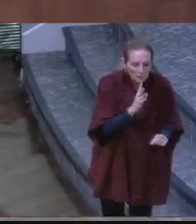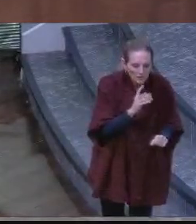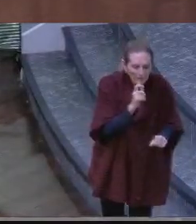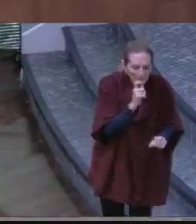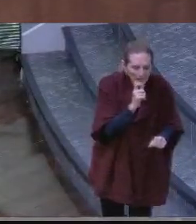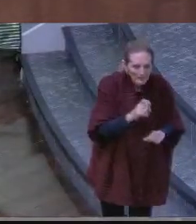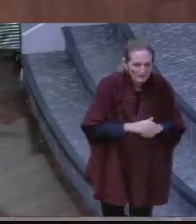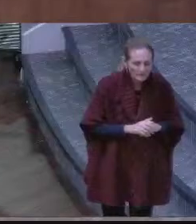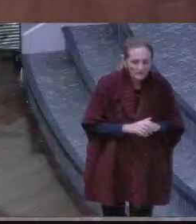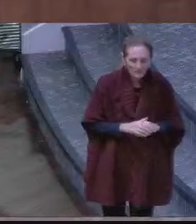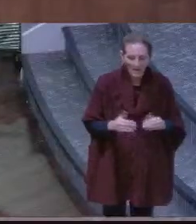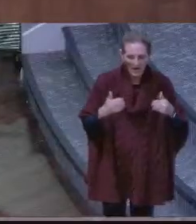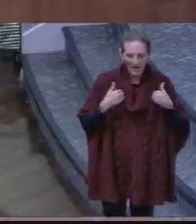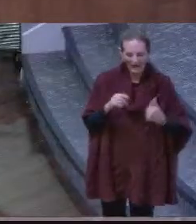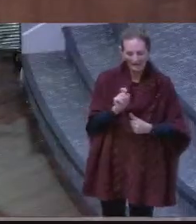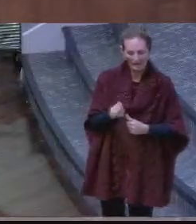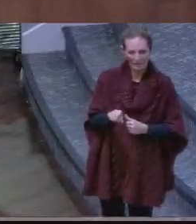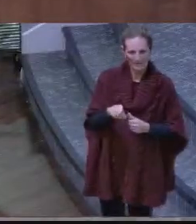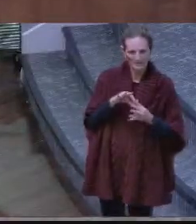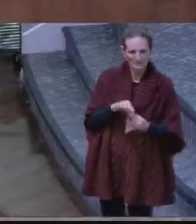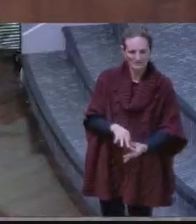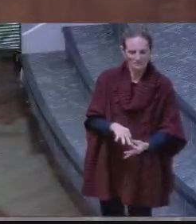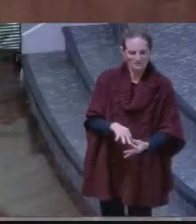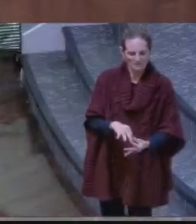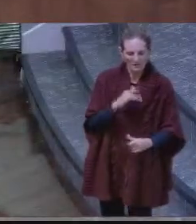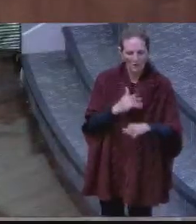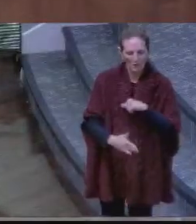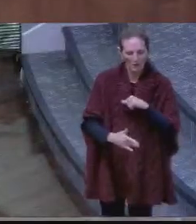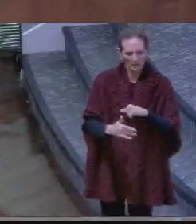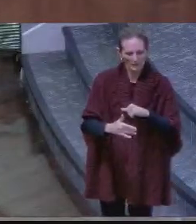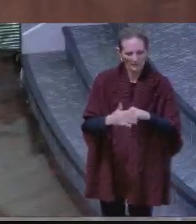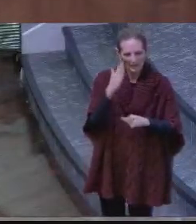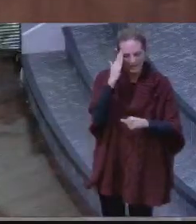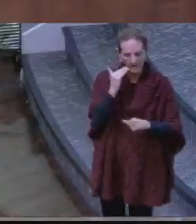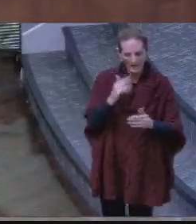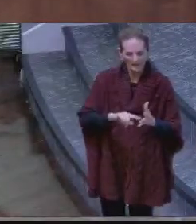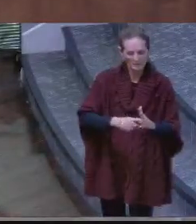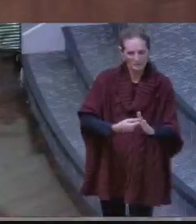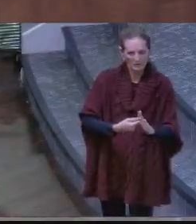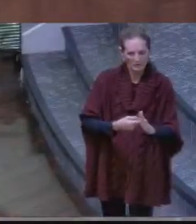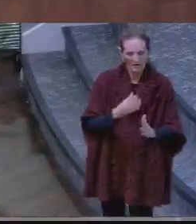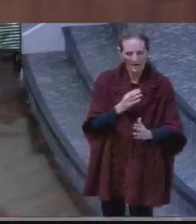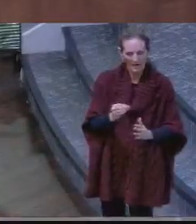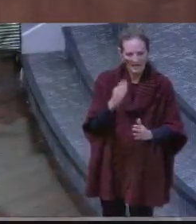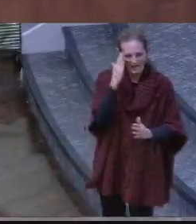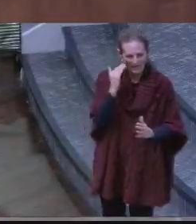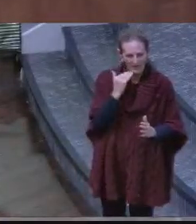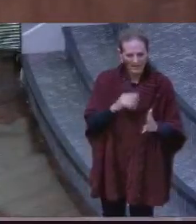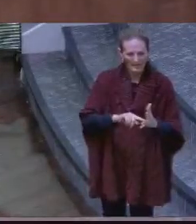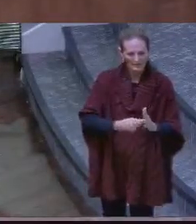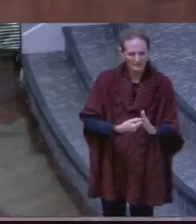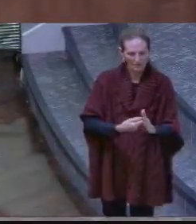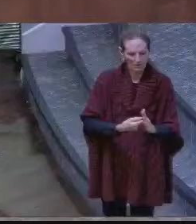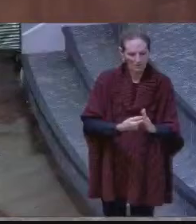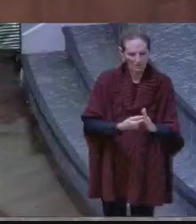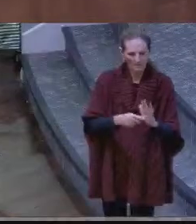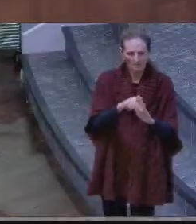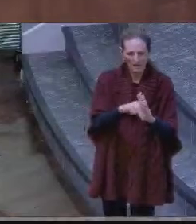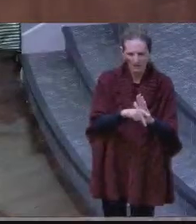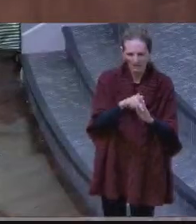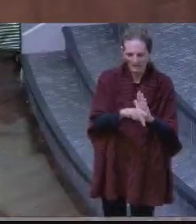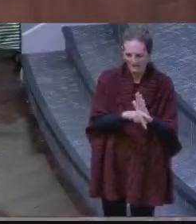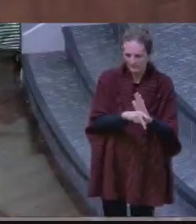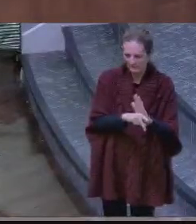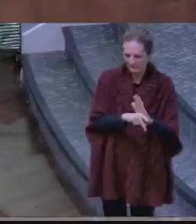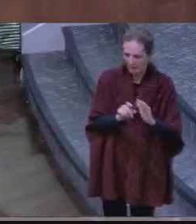Yes. I have a question concerning the Early Head Start and the Head Start policy. were we supposed